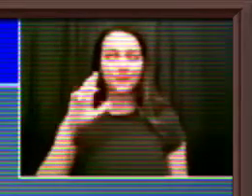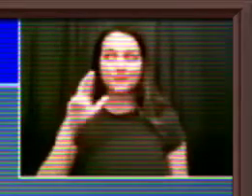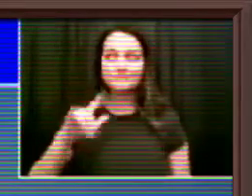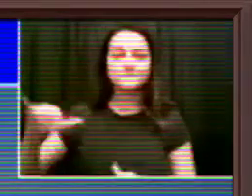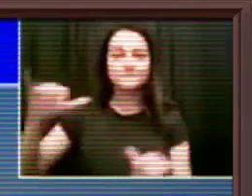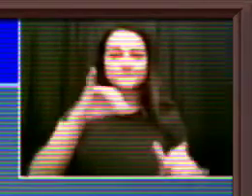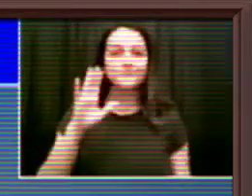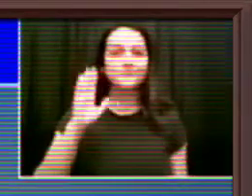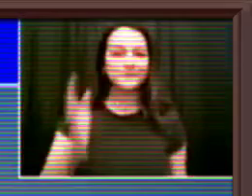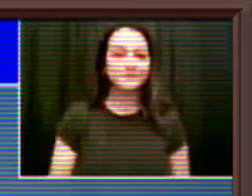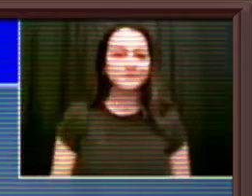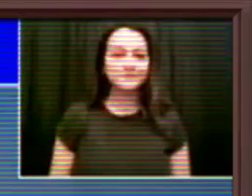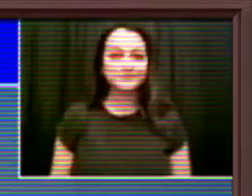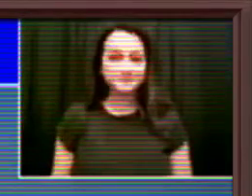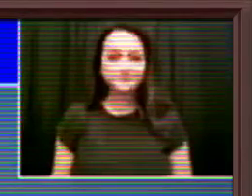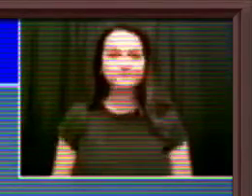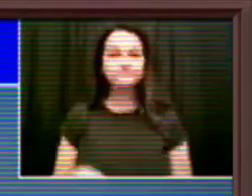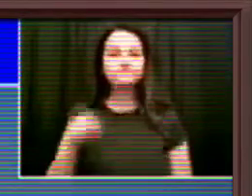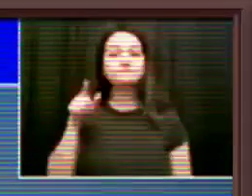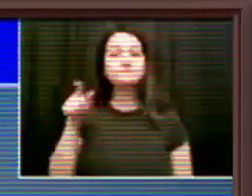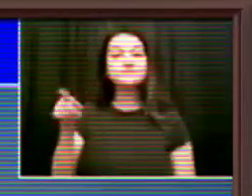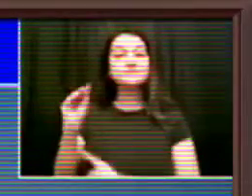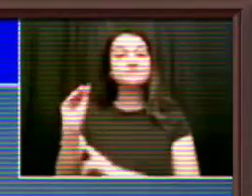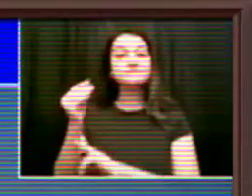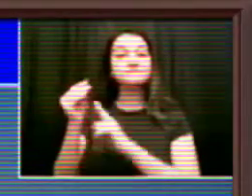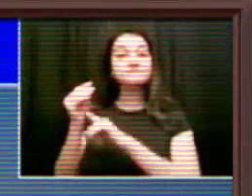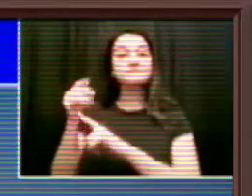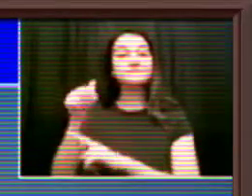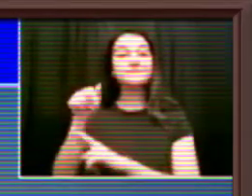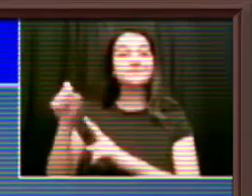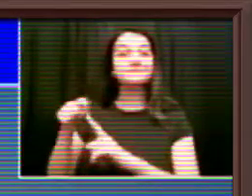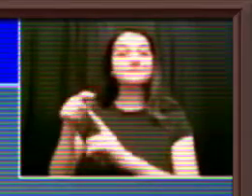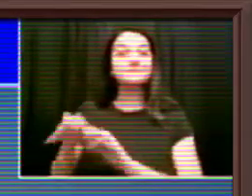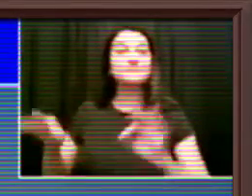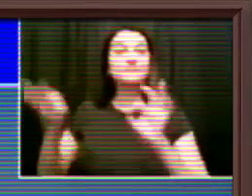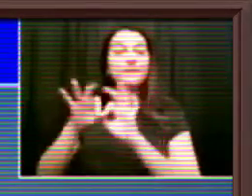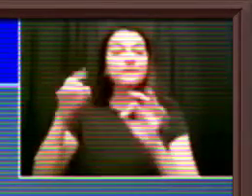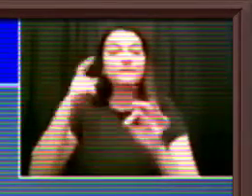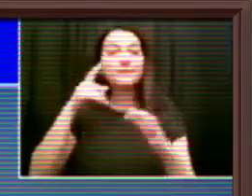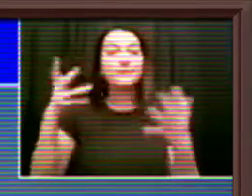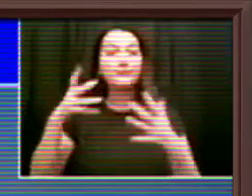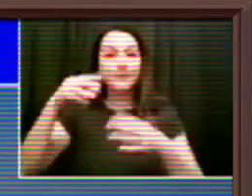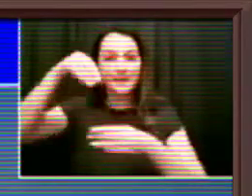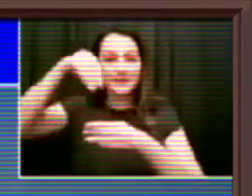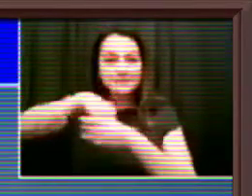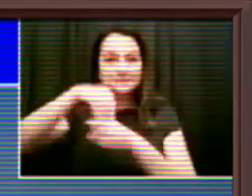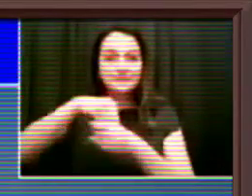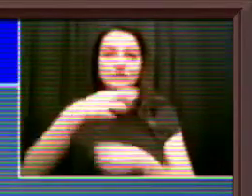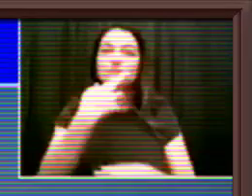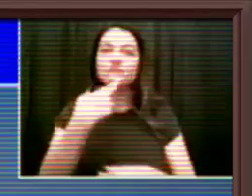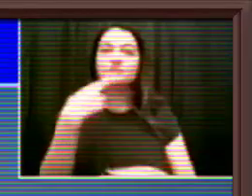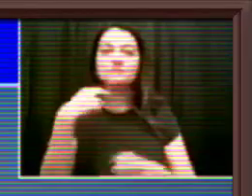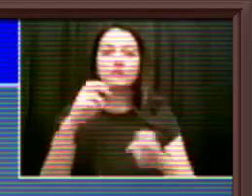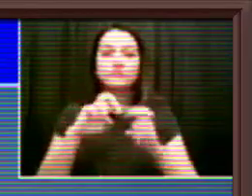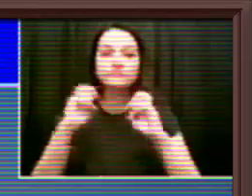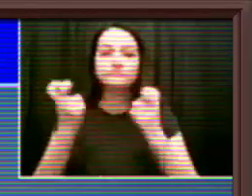that, other than, you know, things like this and outside of making content, because people are just flat out, you